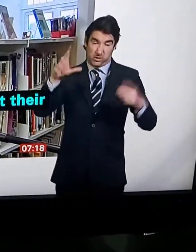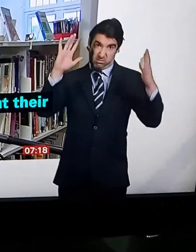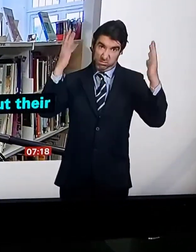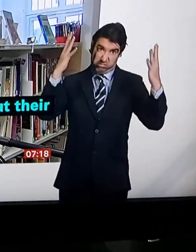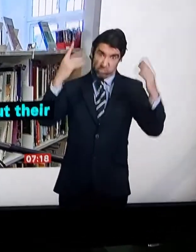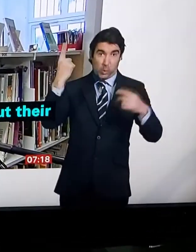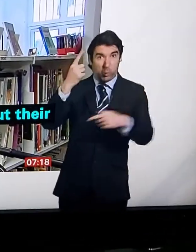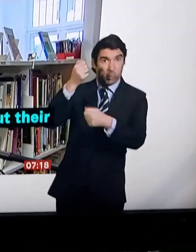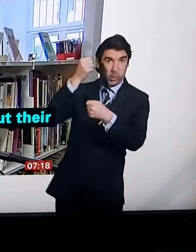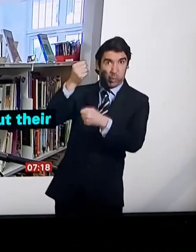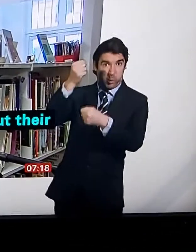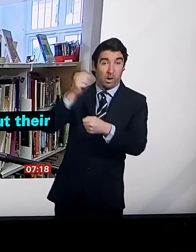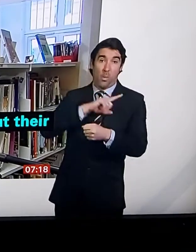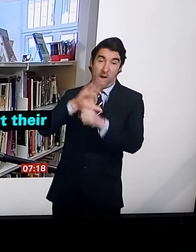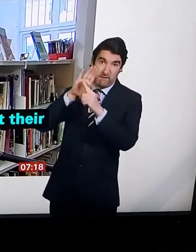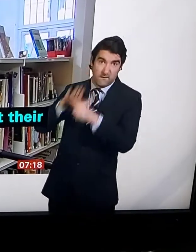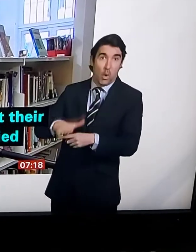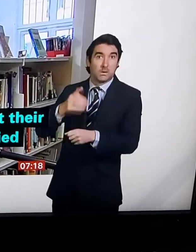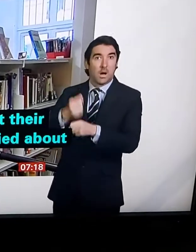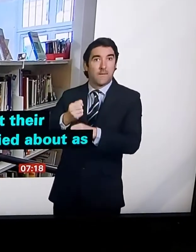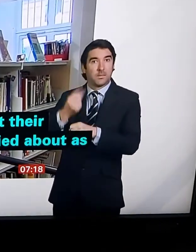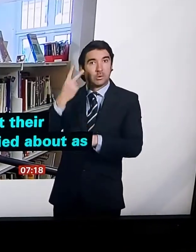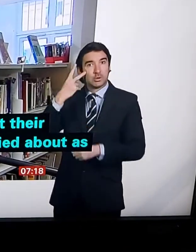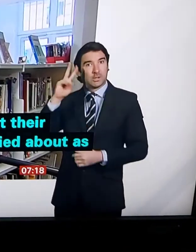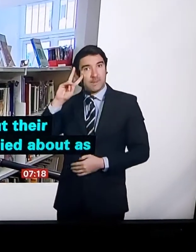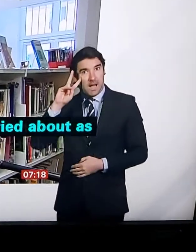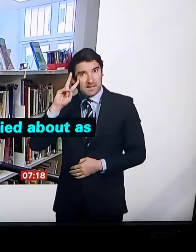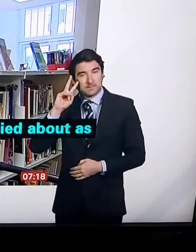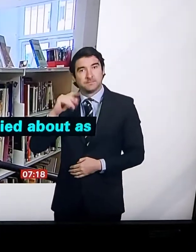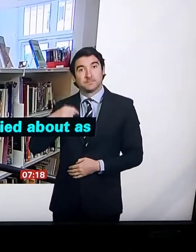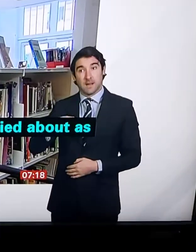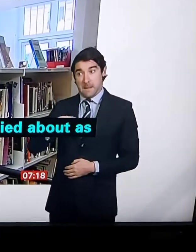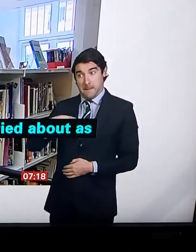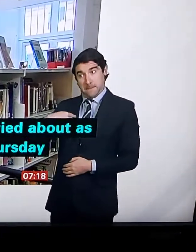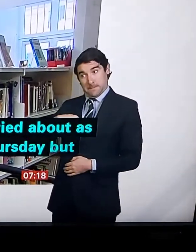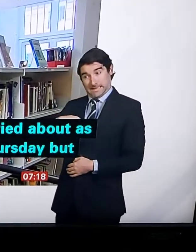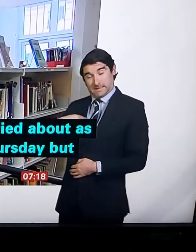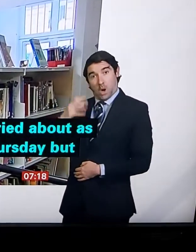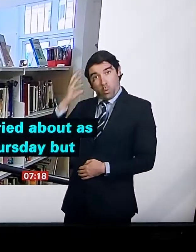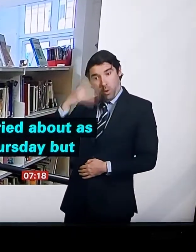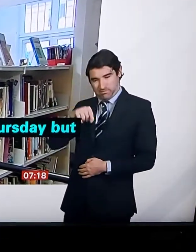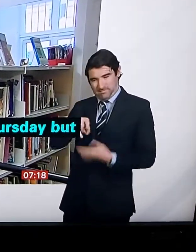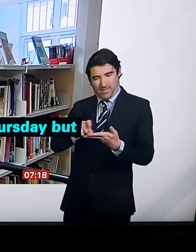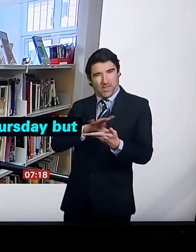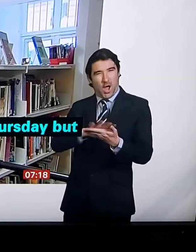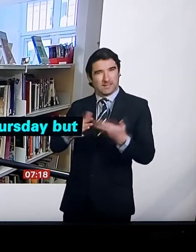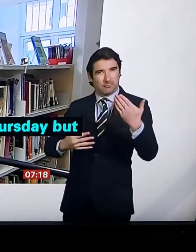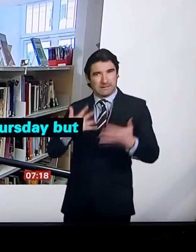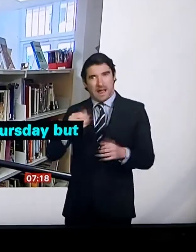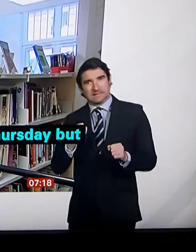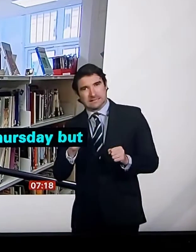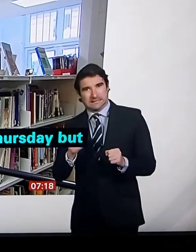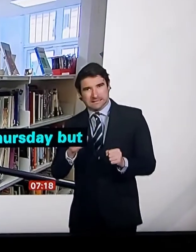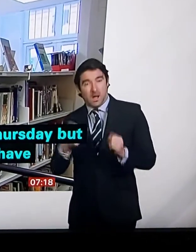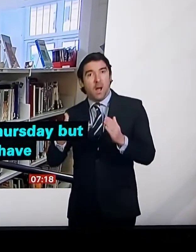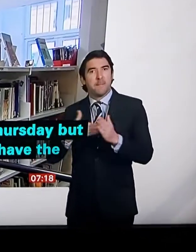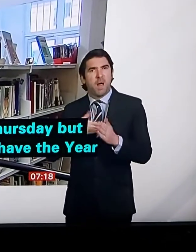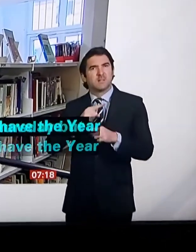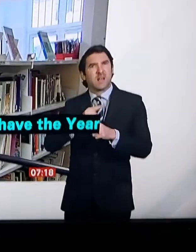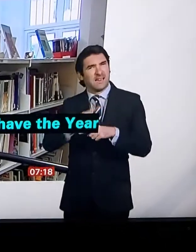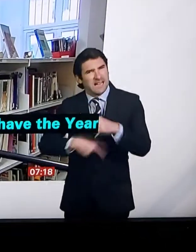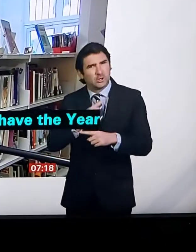as well is not just after Thursday, but also for next year, because you see you've got the year 10s coming into year 11s, and as someone who has to deliver